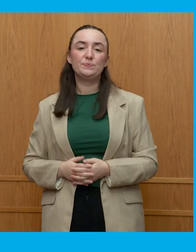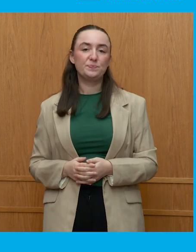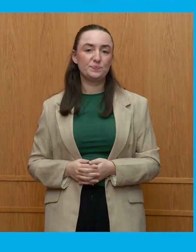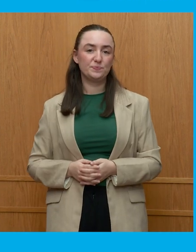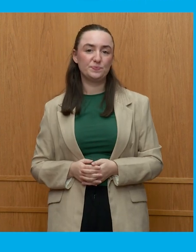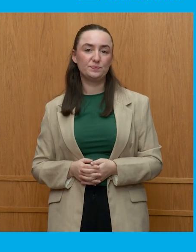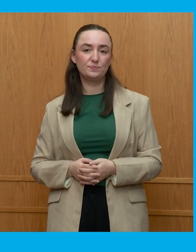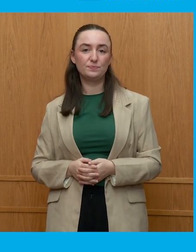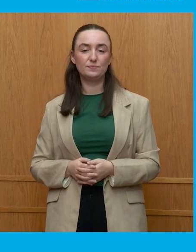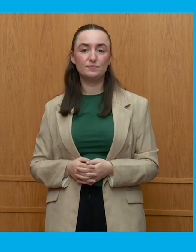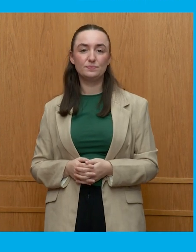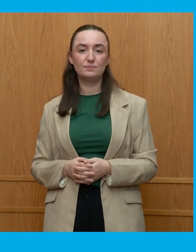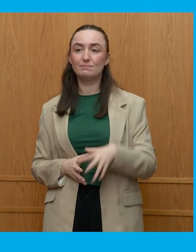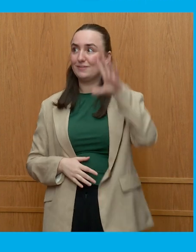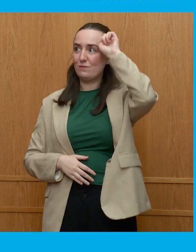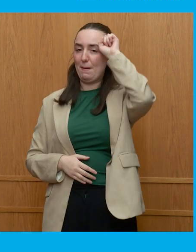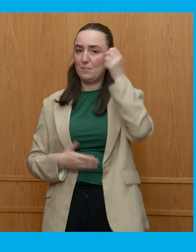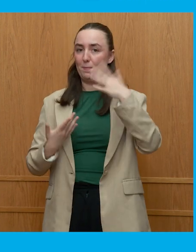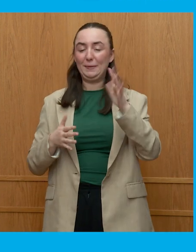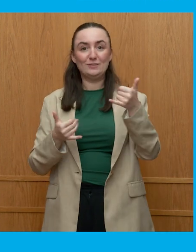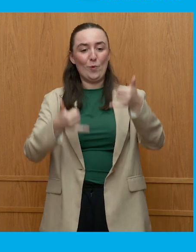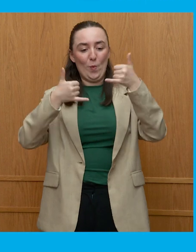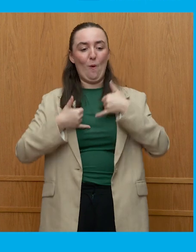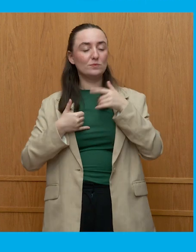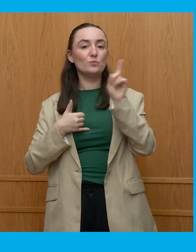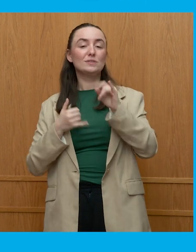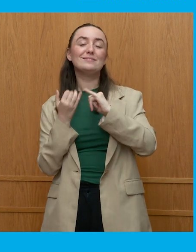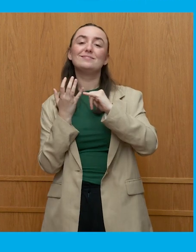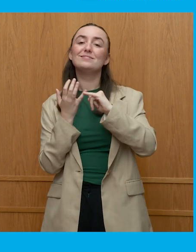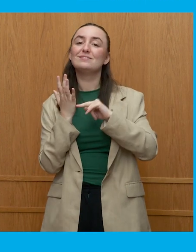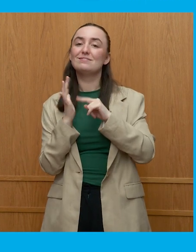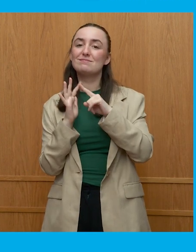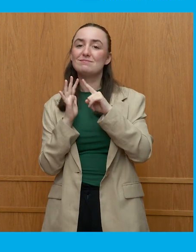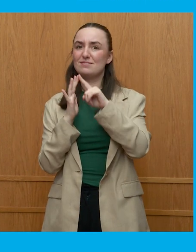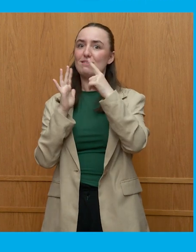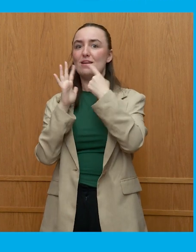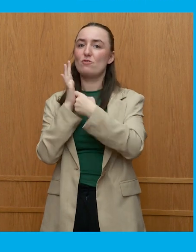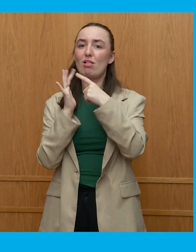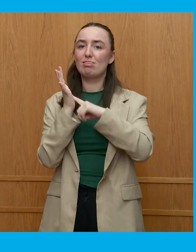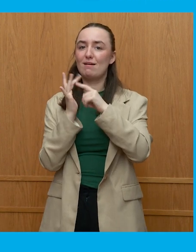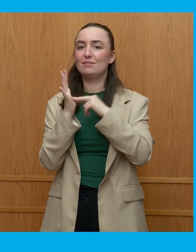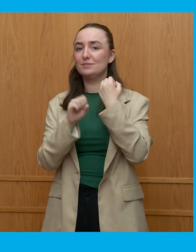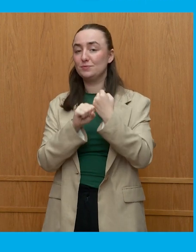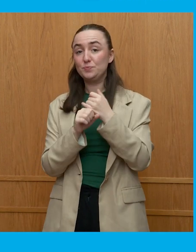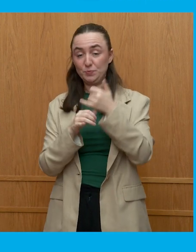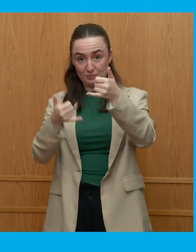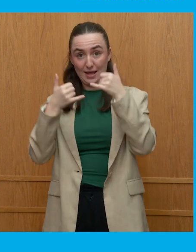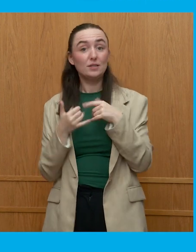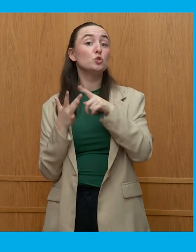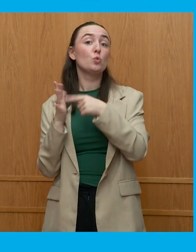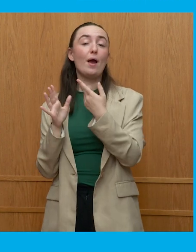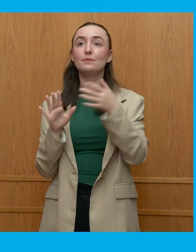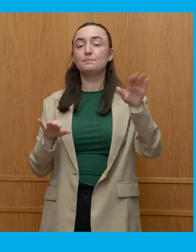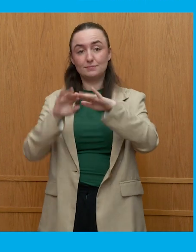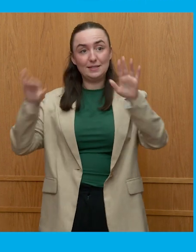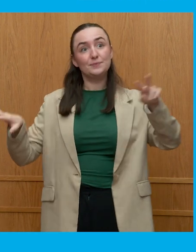remember the night we won the Stirling Prize, Joanne came on the stage and he was crying. Mm-hmm. And the pressure he